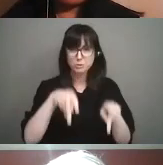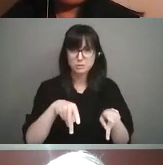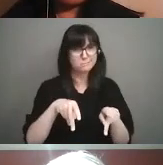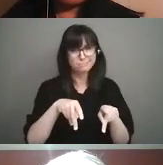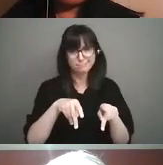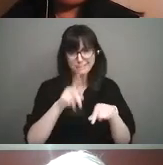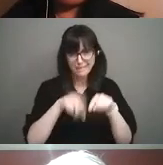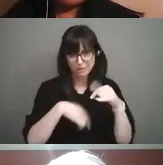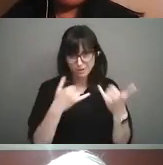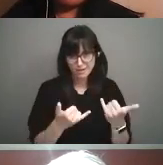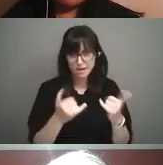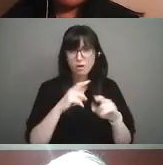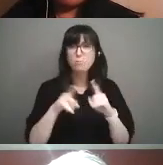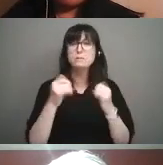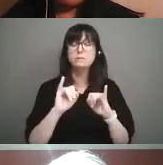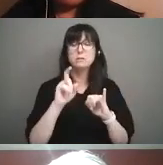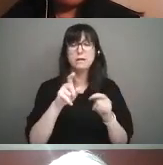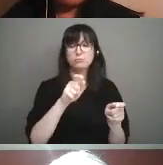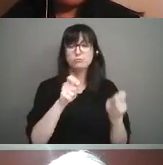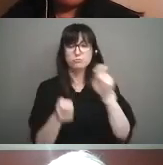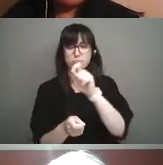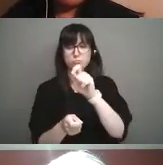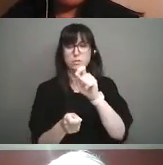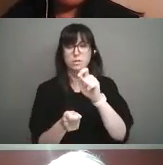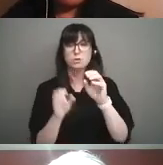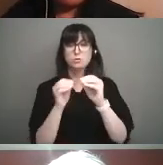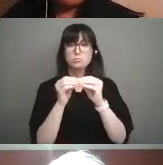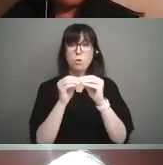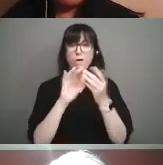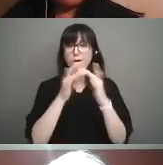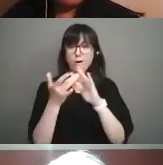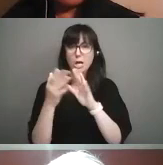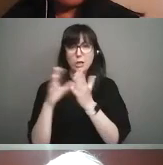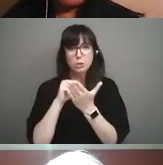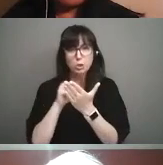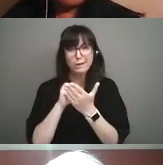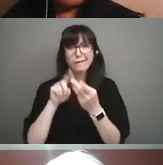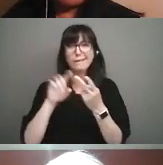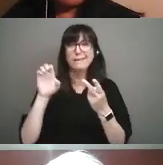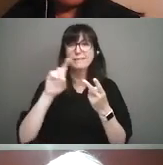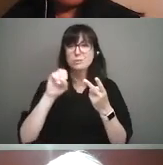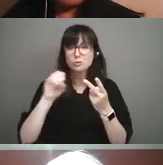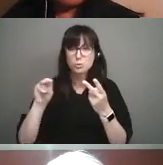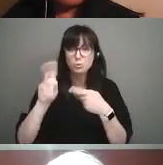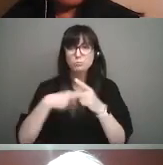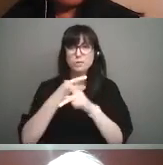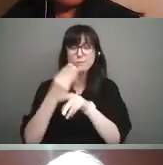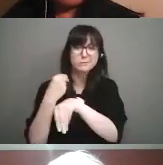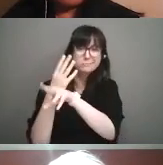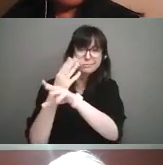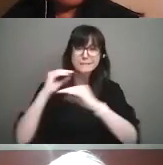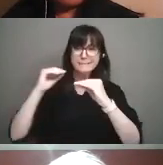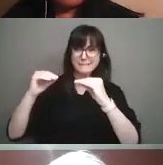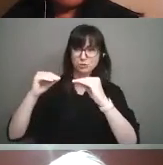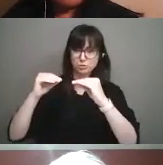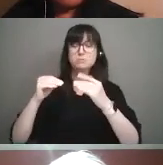anymore. So we're needing to make that shift to e-learning and to Zoom types of education. So we're working with